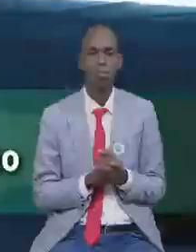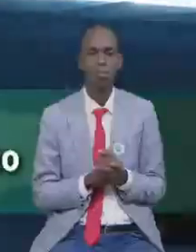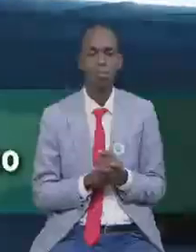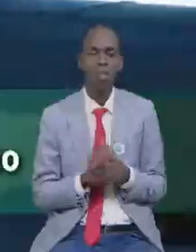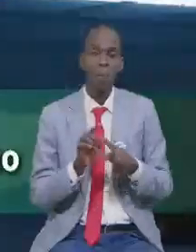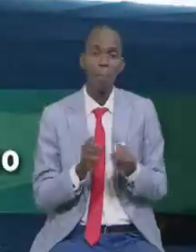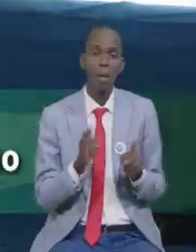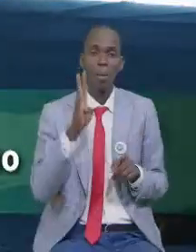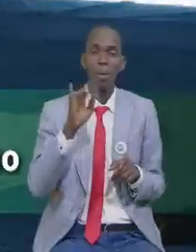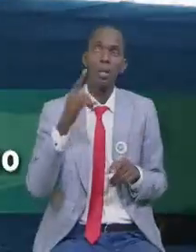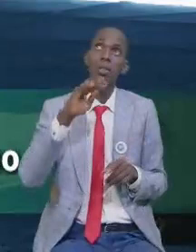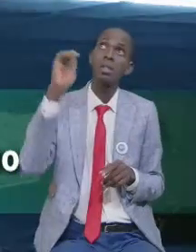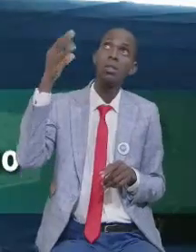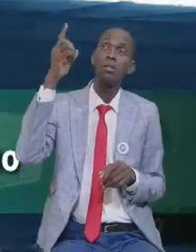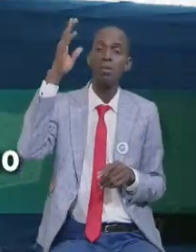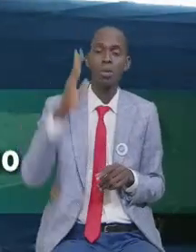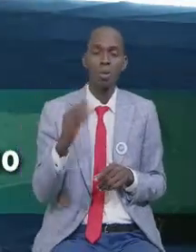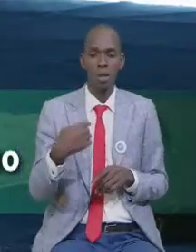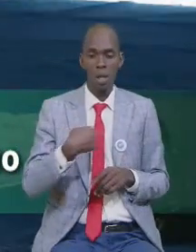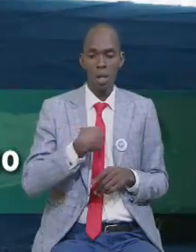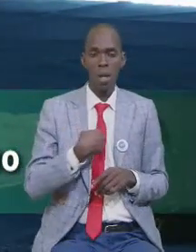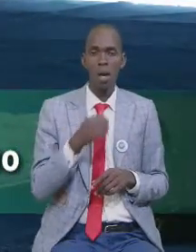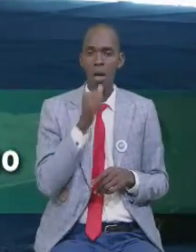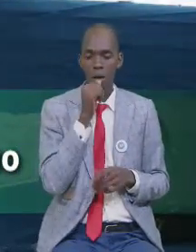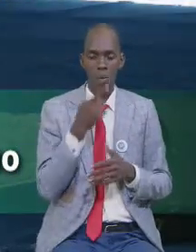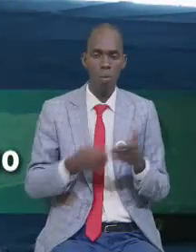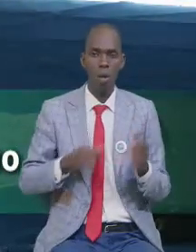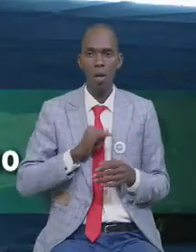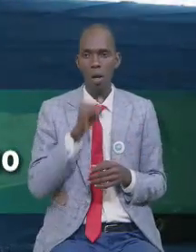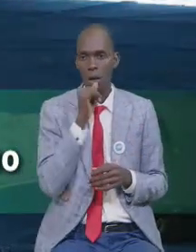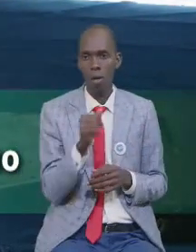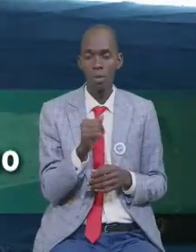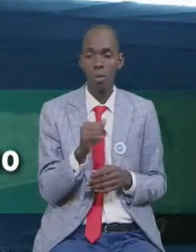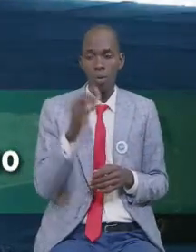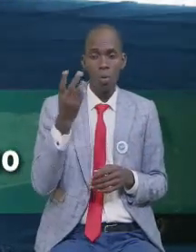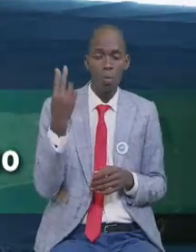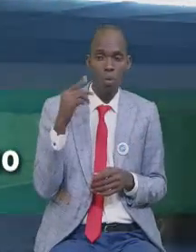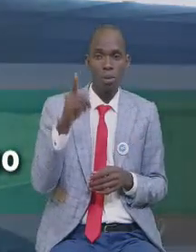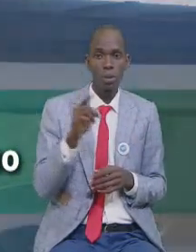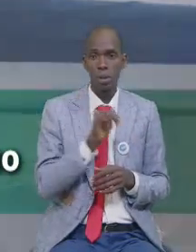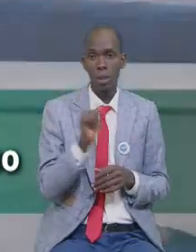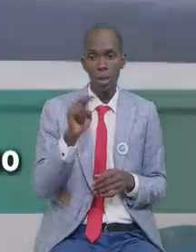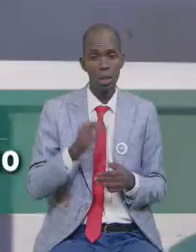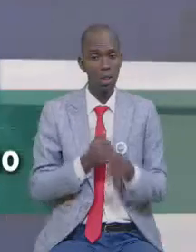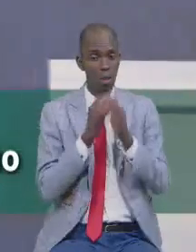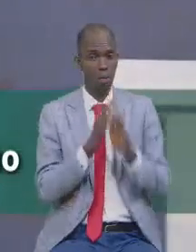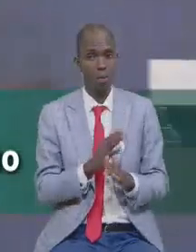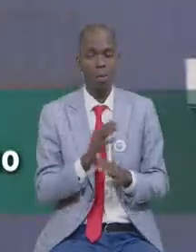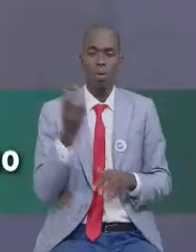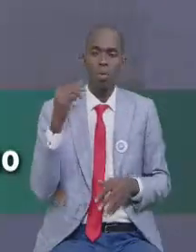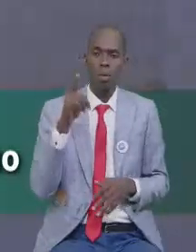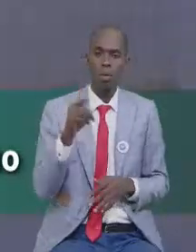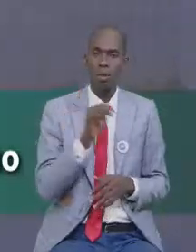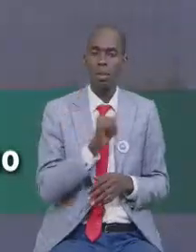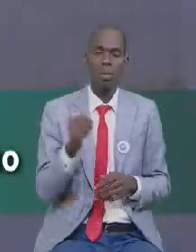of God, I am what I am. Was he an apostle? By the grace of God. Was he a prophet? By the grace of God. Was he